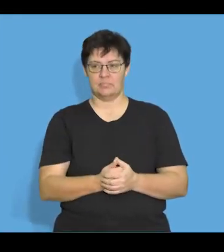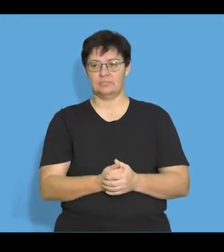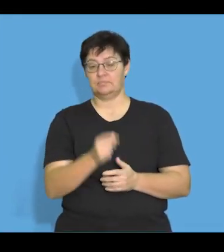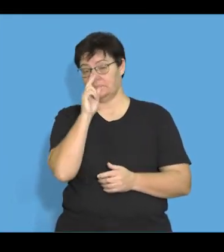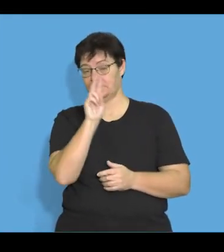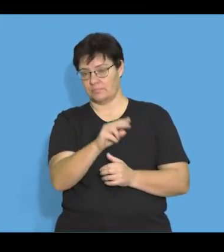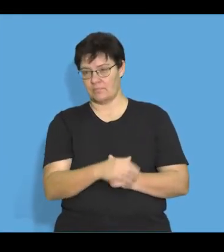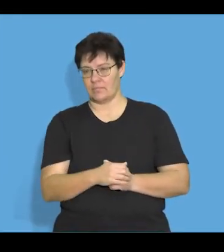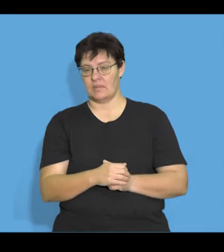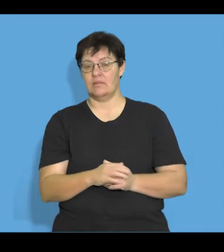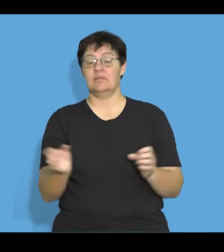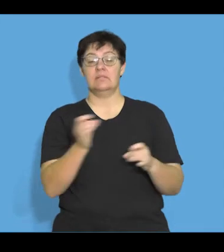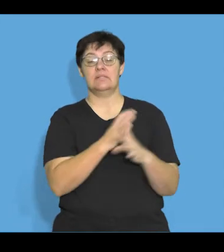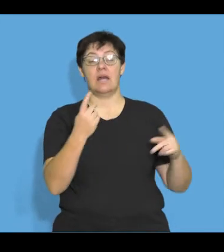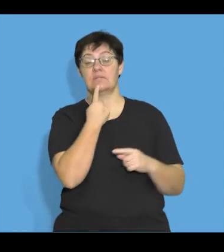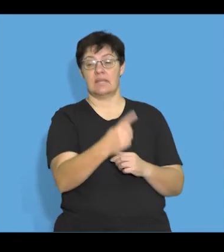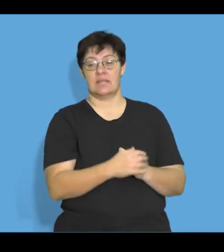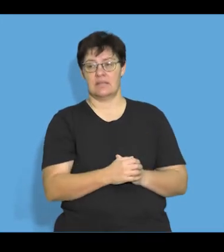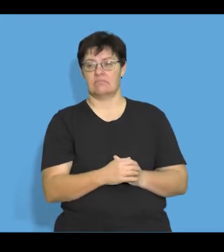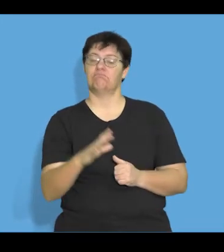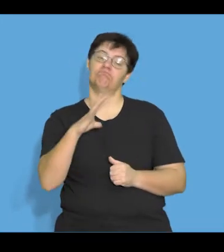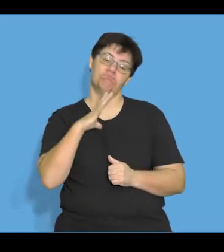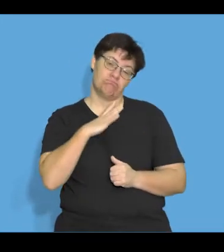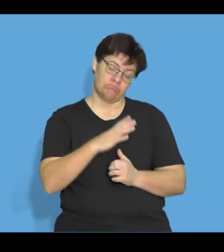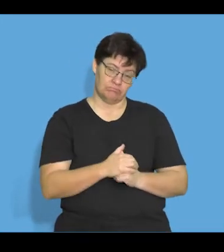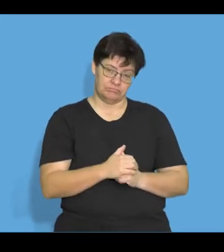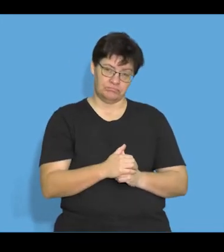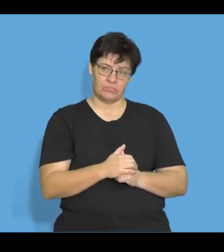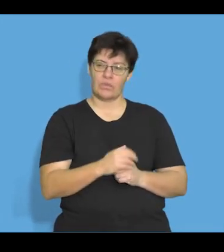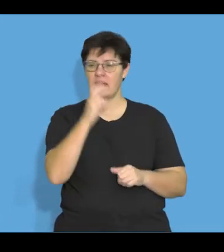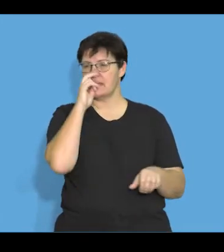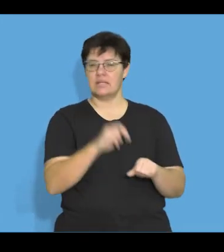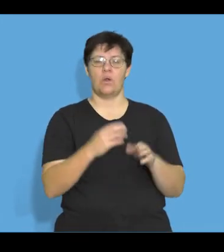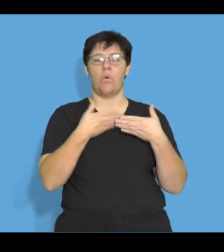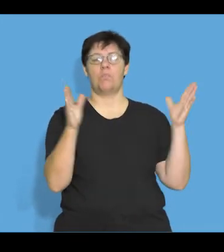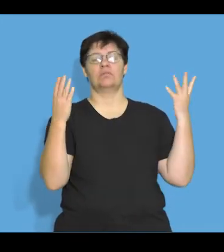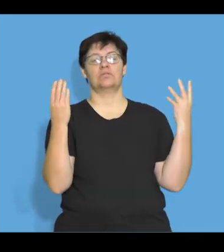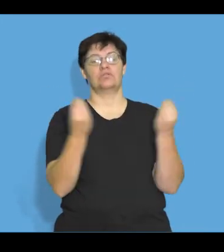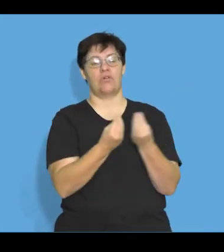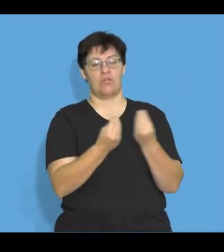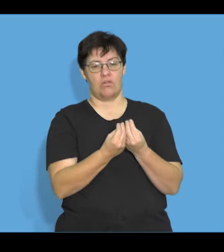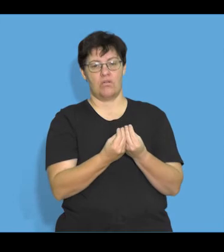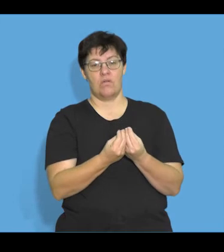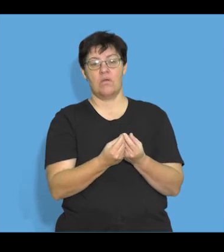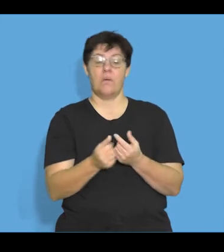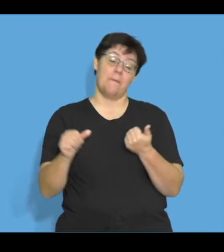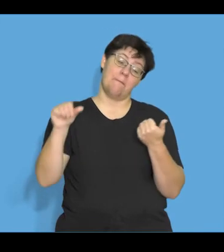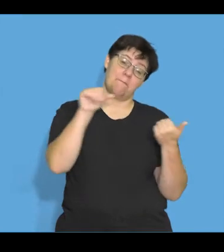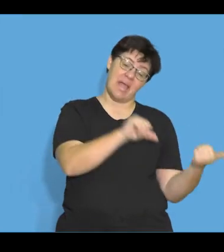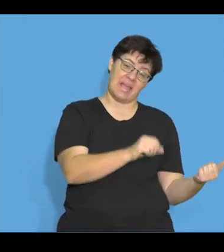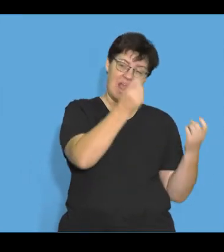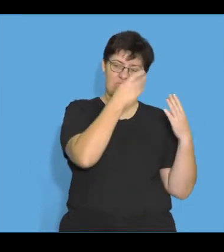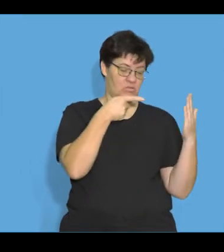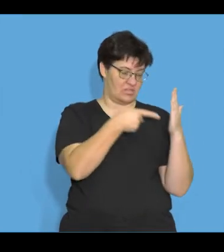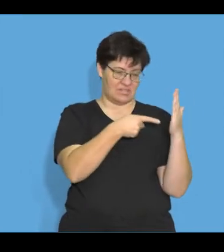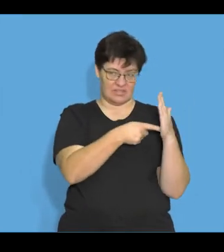here. If you start off by saying, fine, if we need to work out our opening stock, clearly you would go back to your information